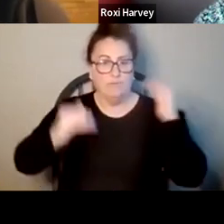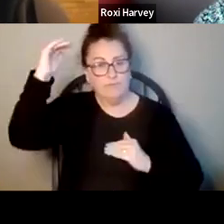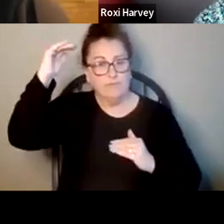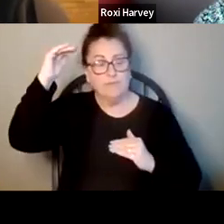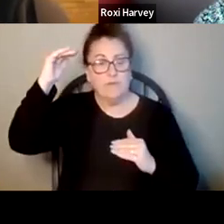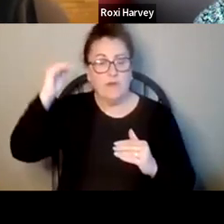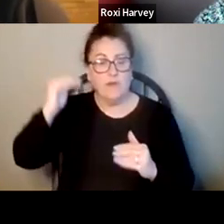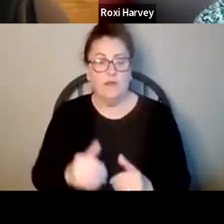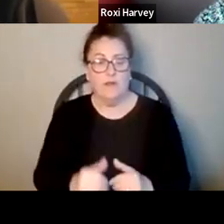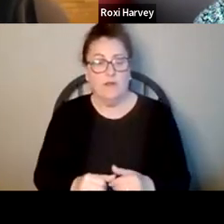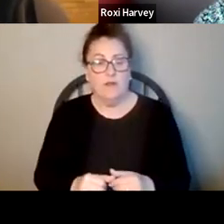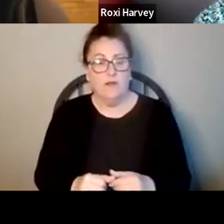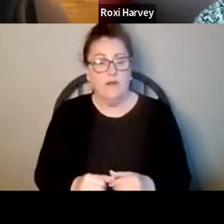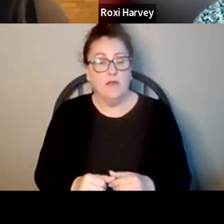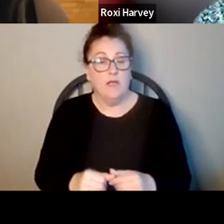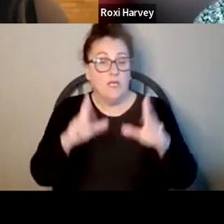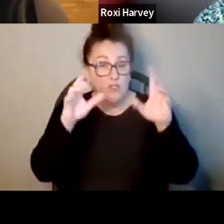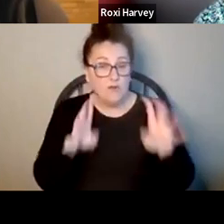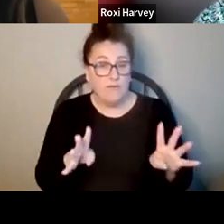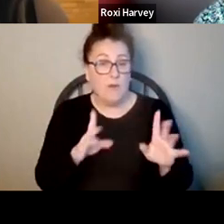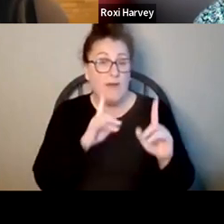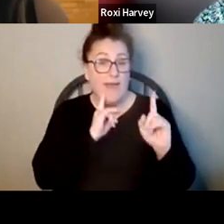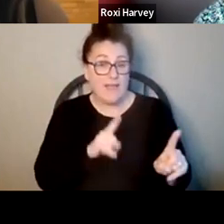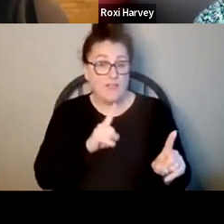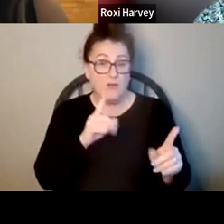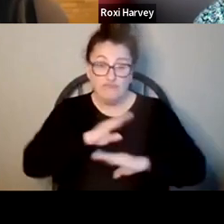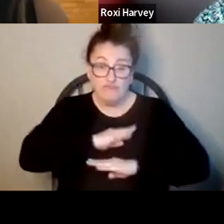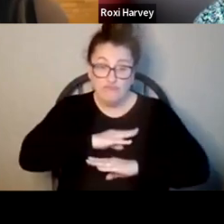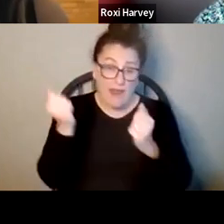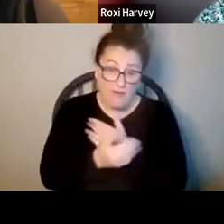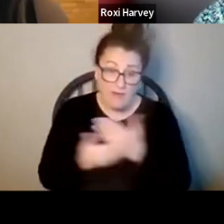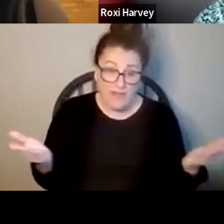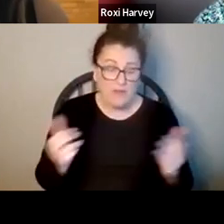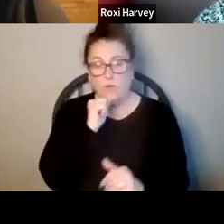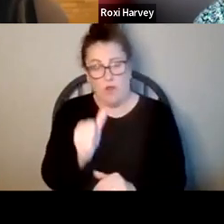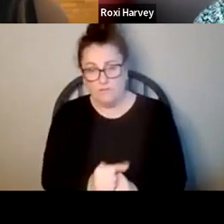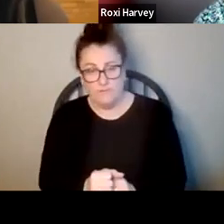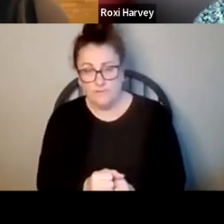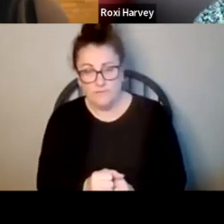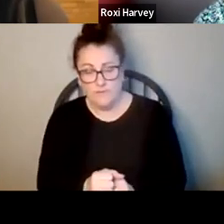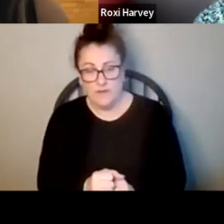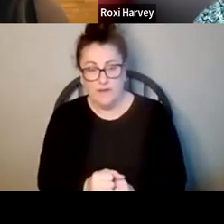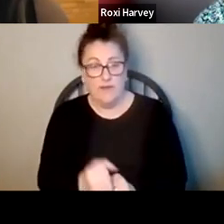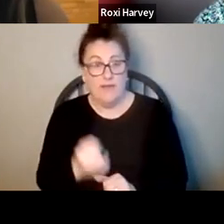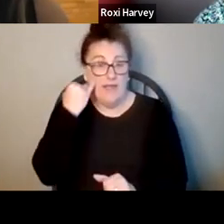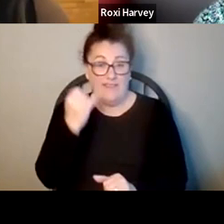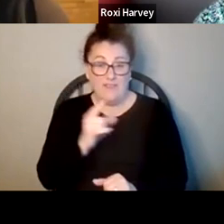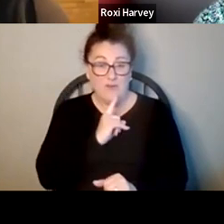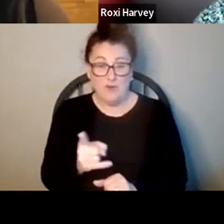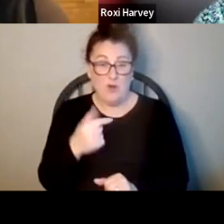see is not so much that the survey is going to give us all the answers that we're looking for. If that's the case, the nine of us don't need to be here.